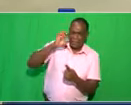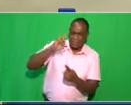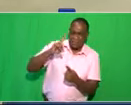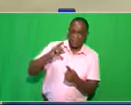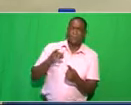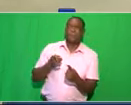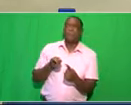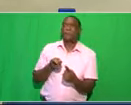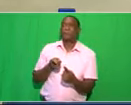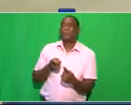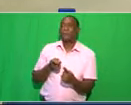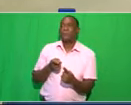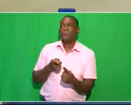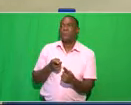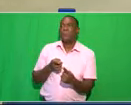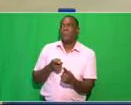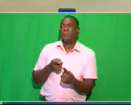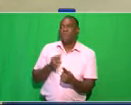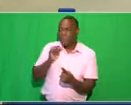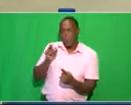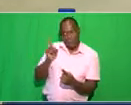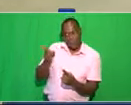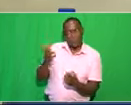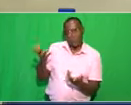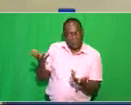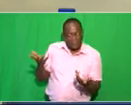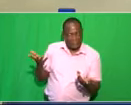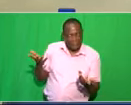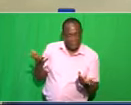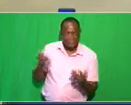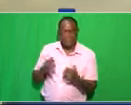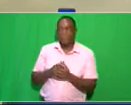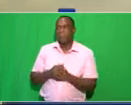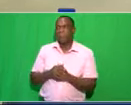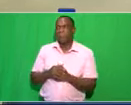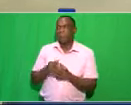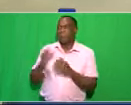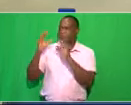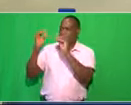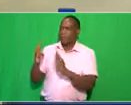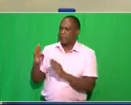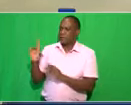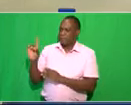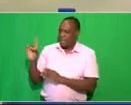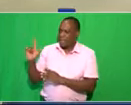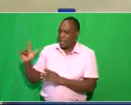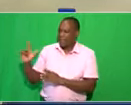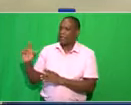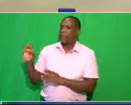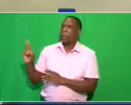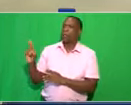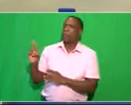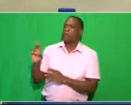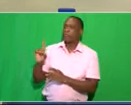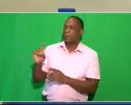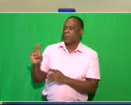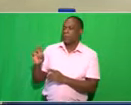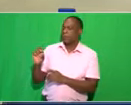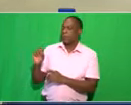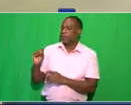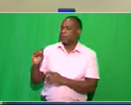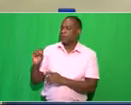that, and this is not for you, Dr. Ali, this is, you know, either Professor Delisle or Dr. Peter Smith can take this.